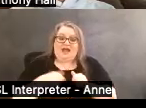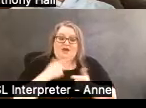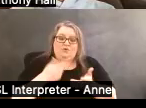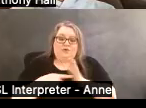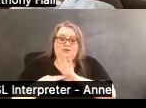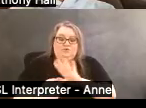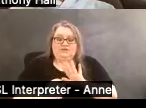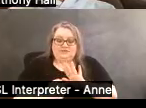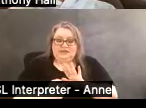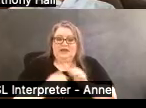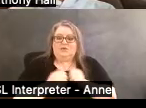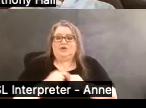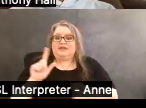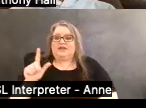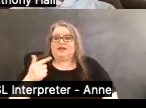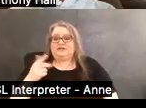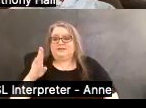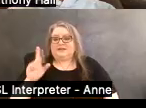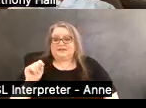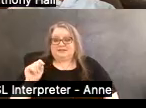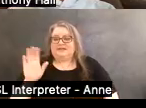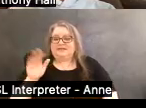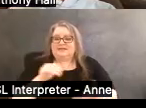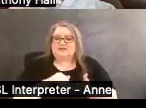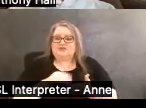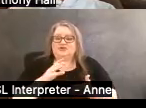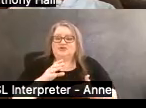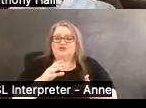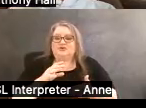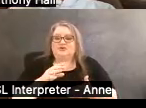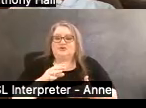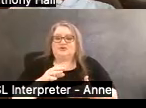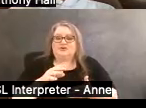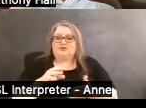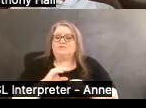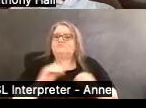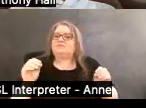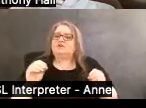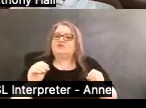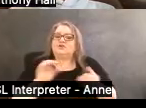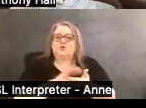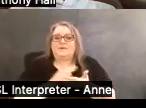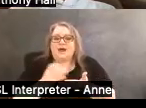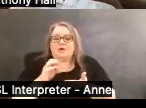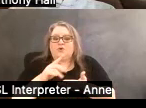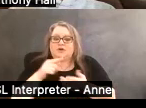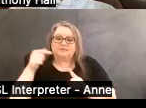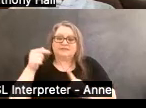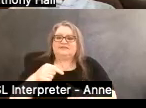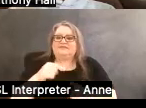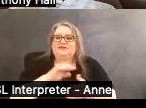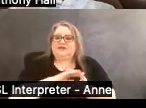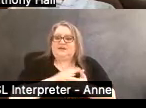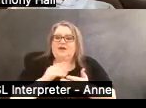funding with the LGBT Center, there is no amount, no specific or specified amount that